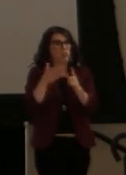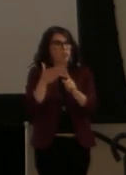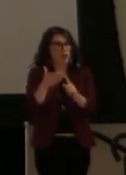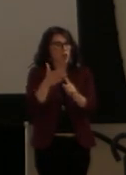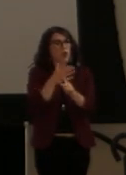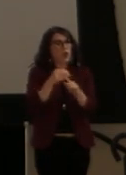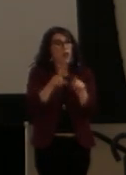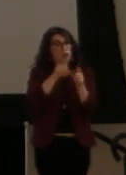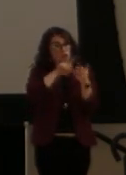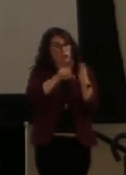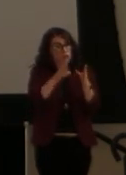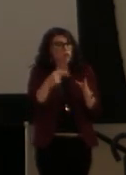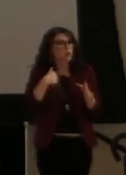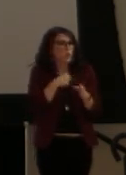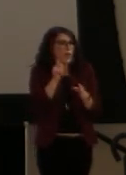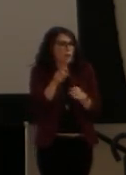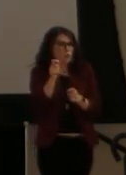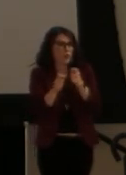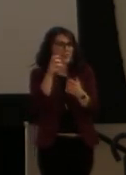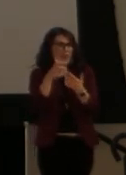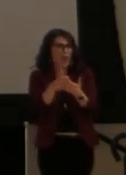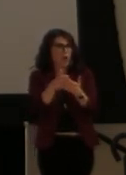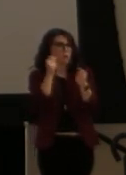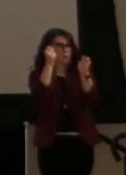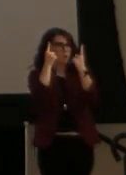as researchers, we have to sort of adapt to be